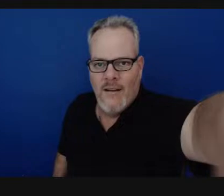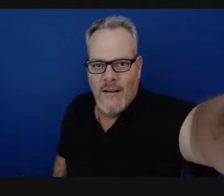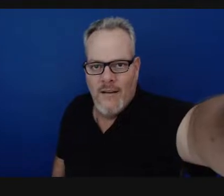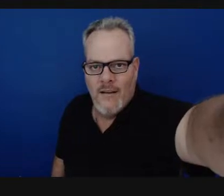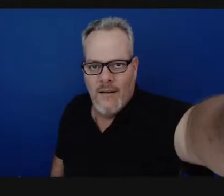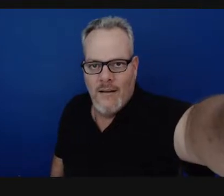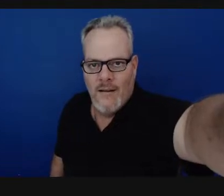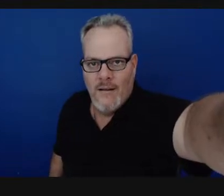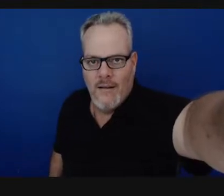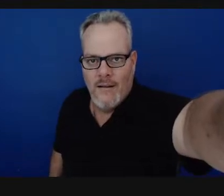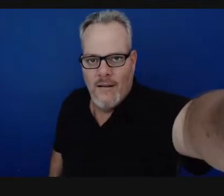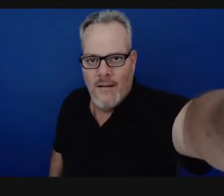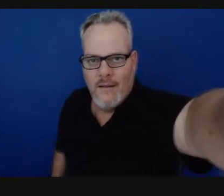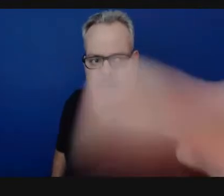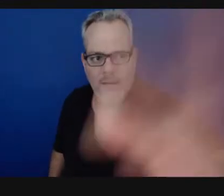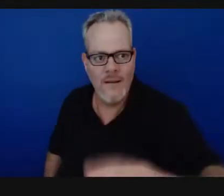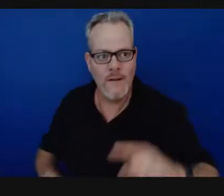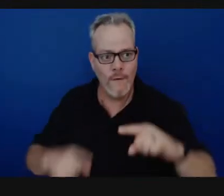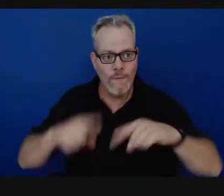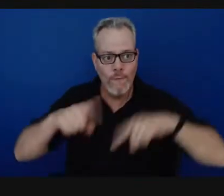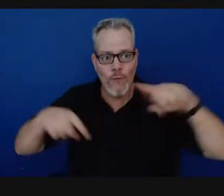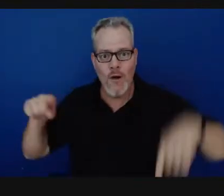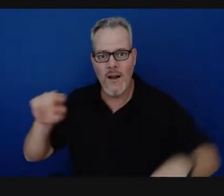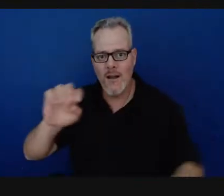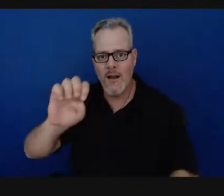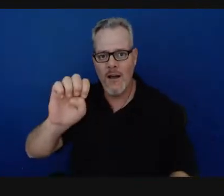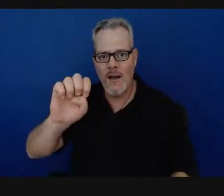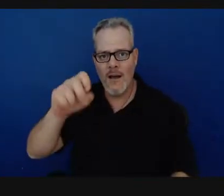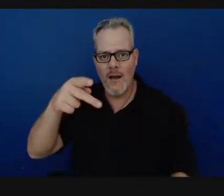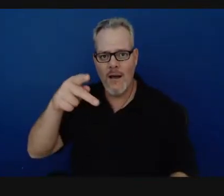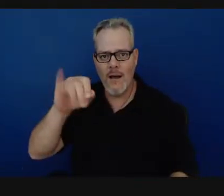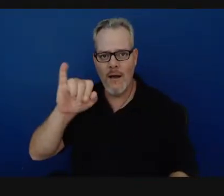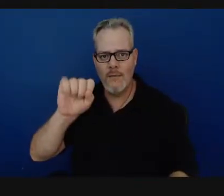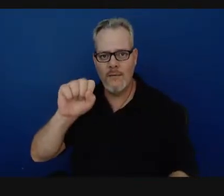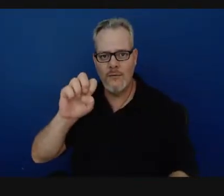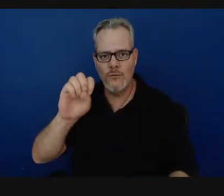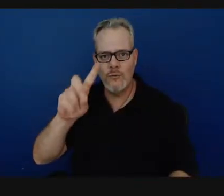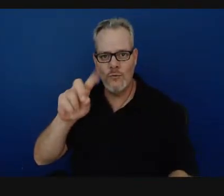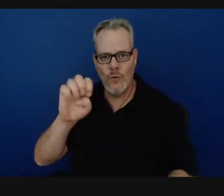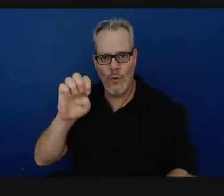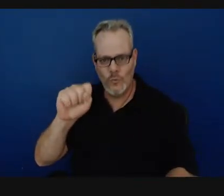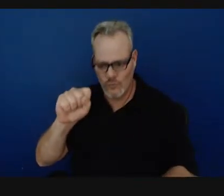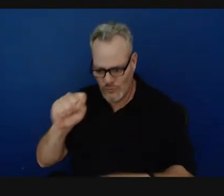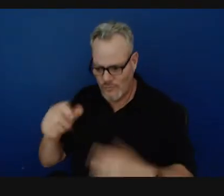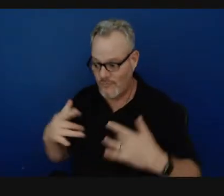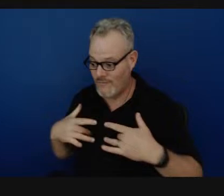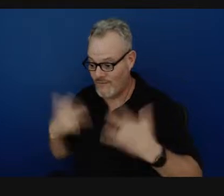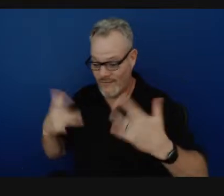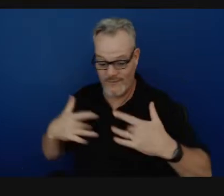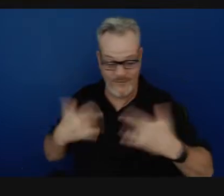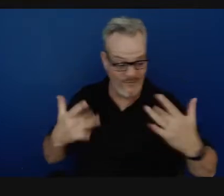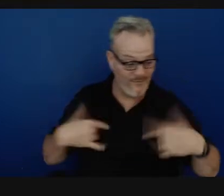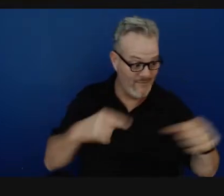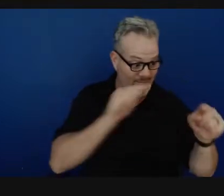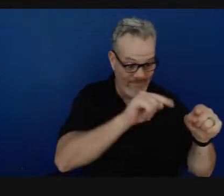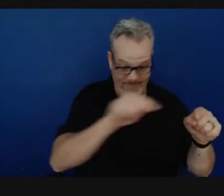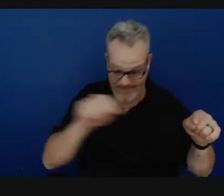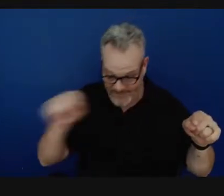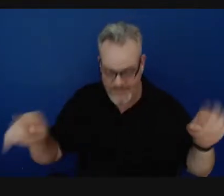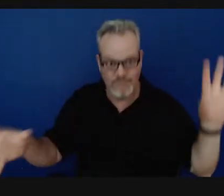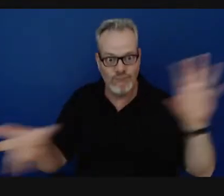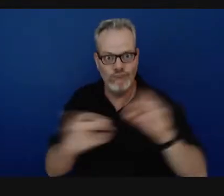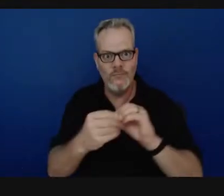pretty short now. This one less than 24 hours. So yeah, we're going to talk about that. And if you have any questions, go ahead and put them in the chat,